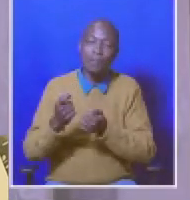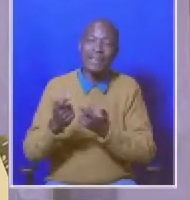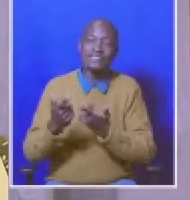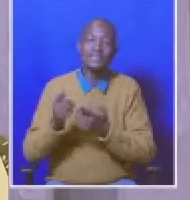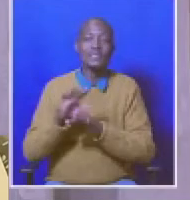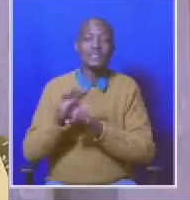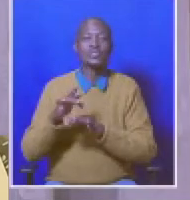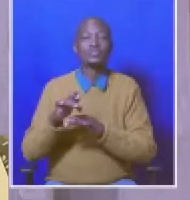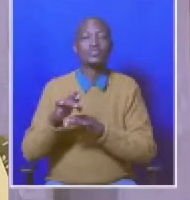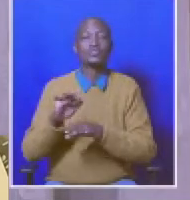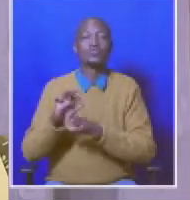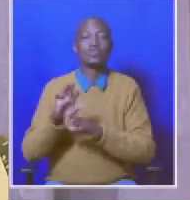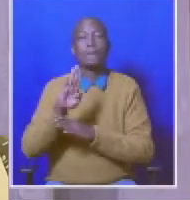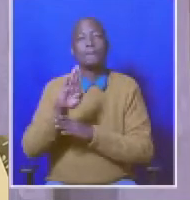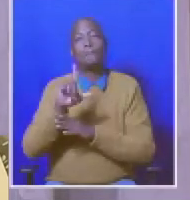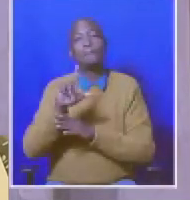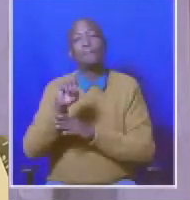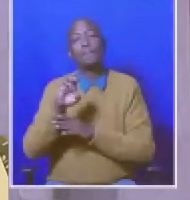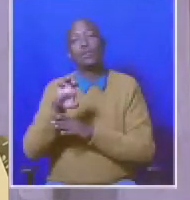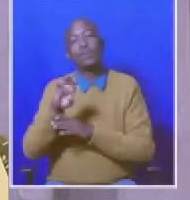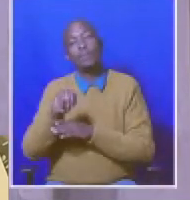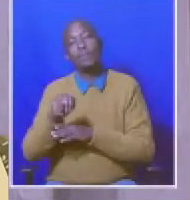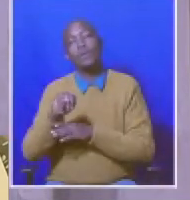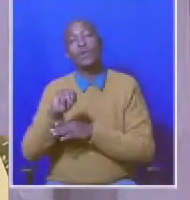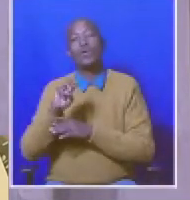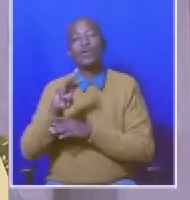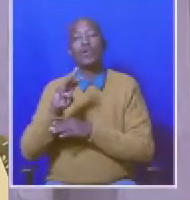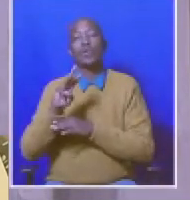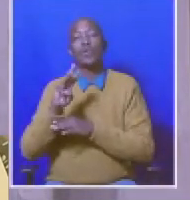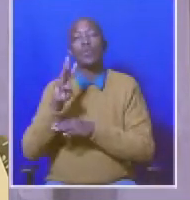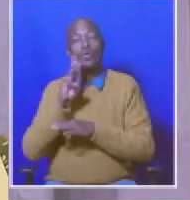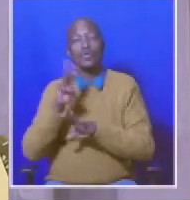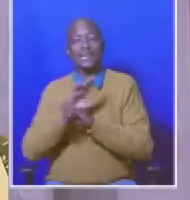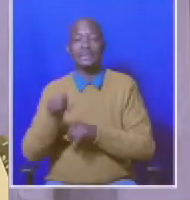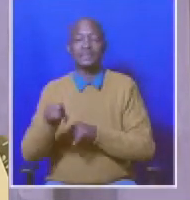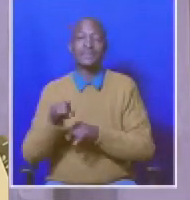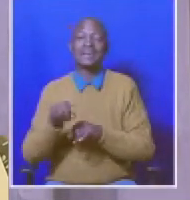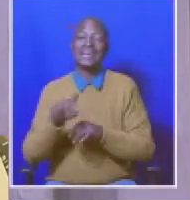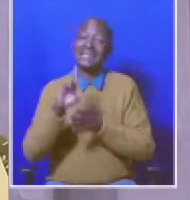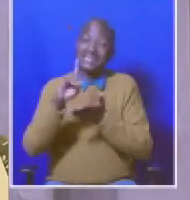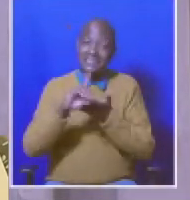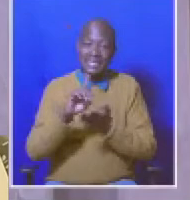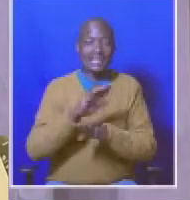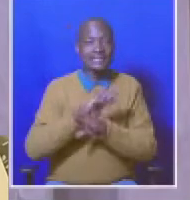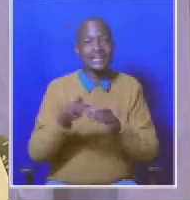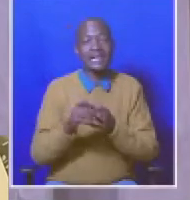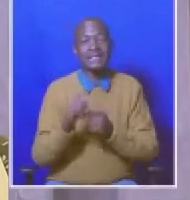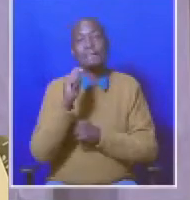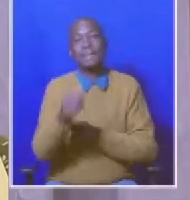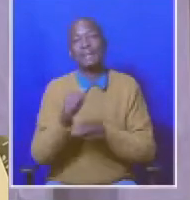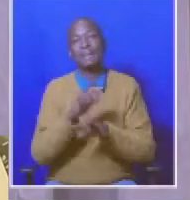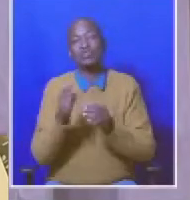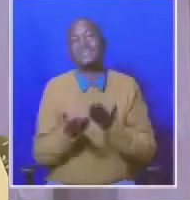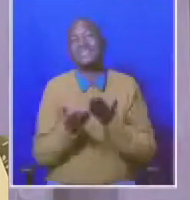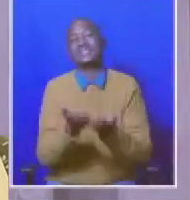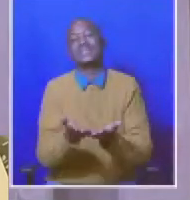The debt is also, amongst others, as a result of non-payment of services, not only by